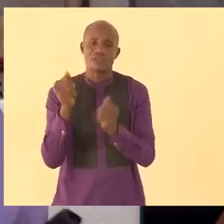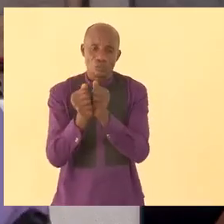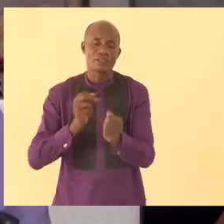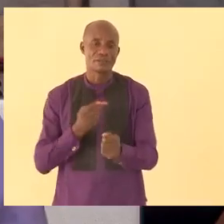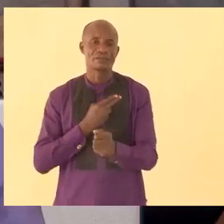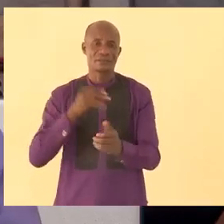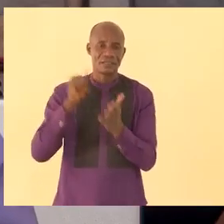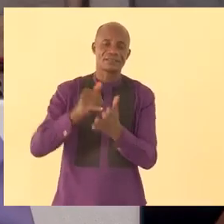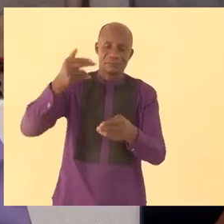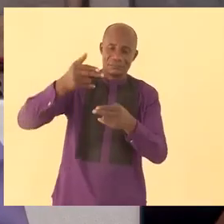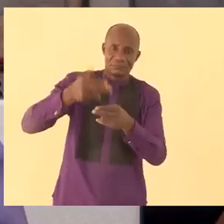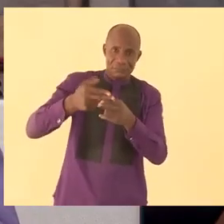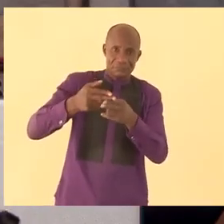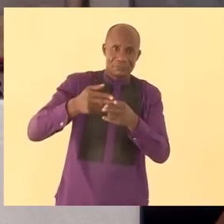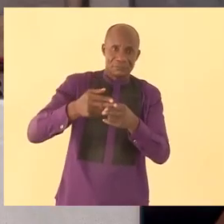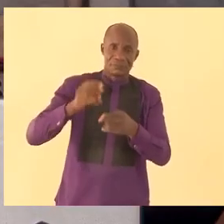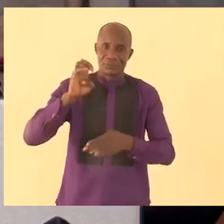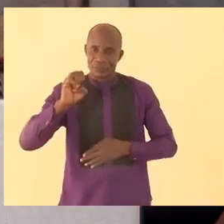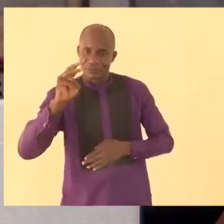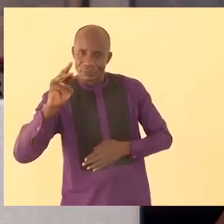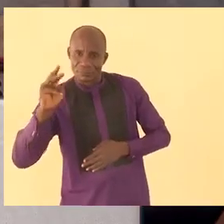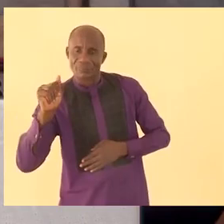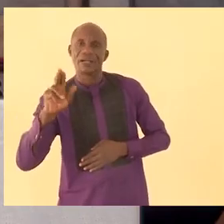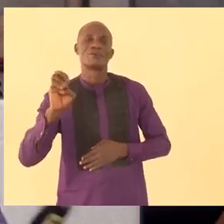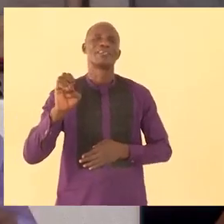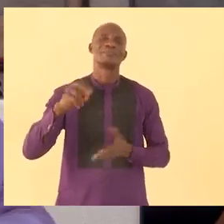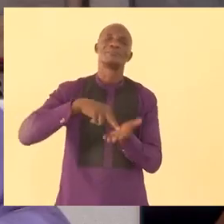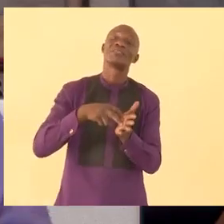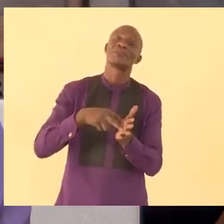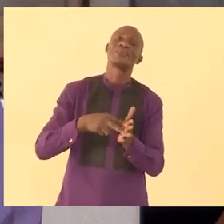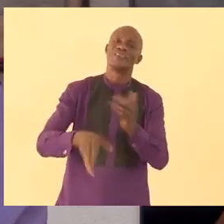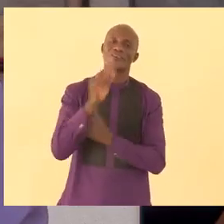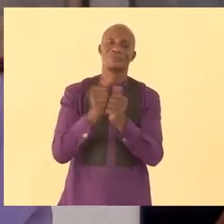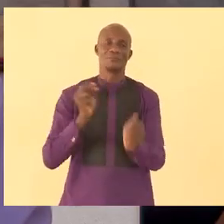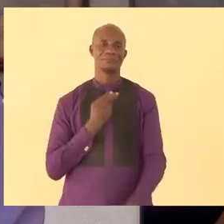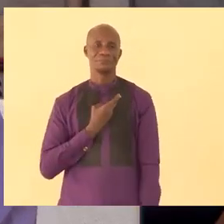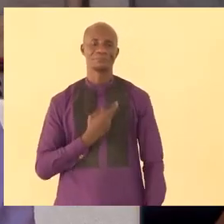that not what Emmanuel means? God with us.